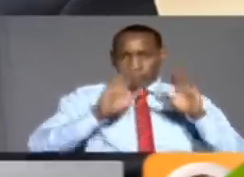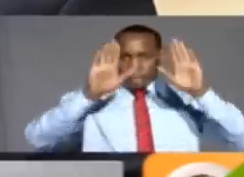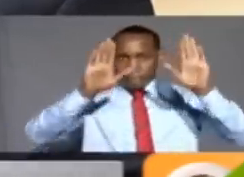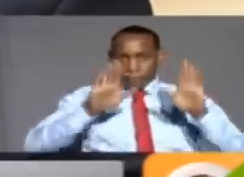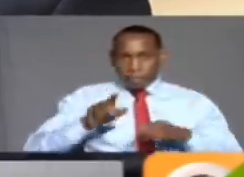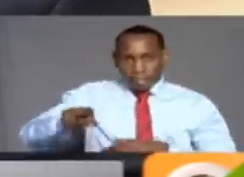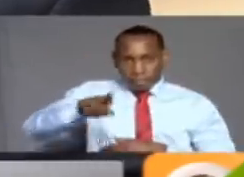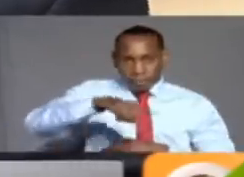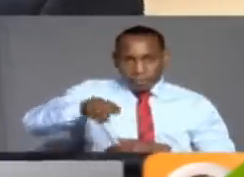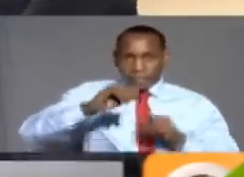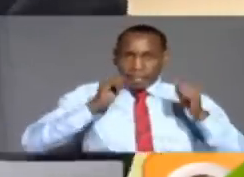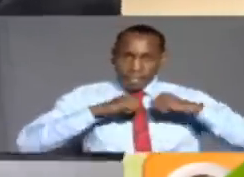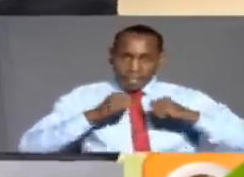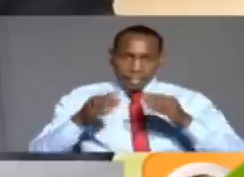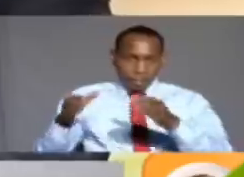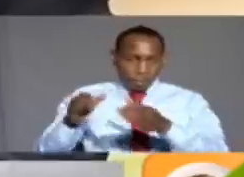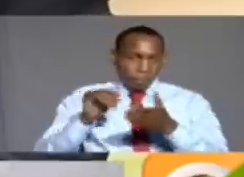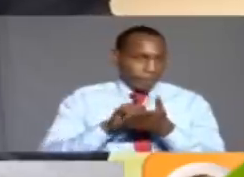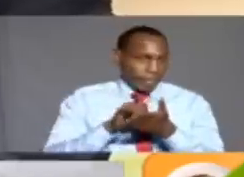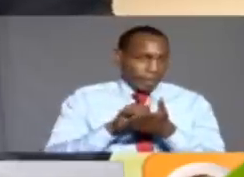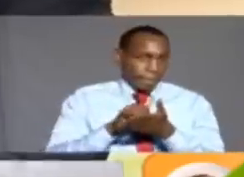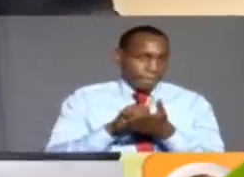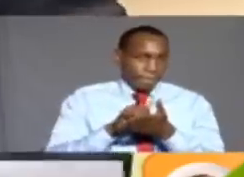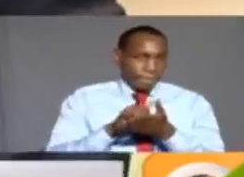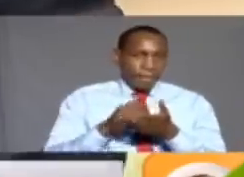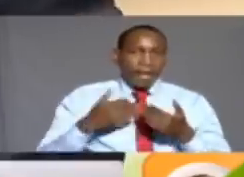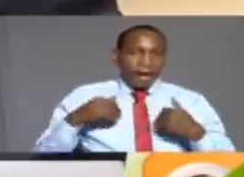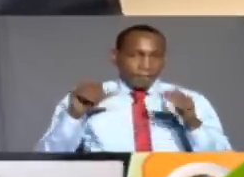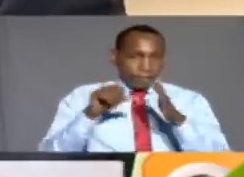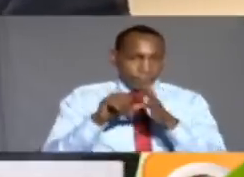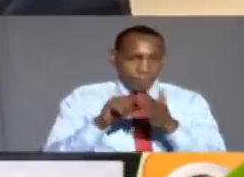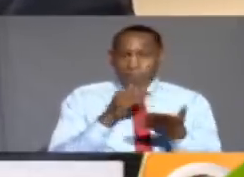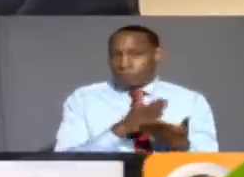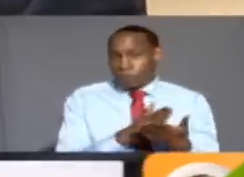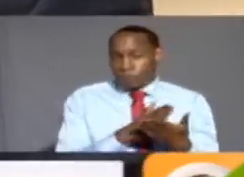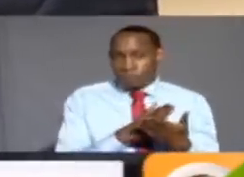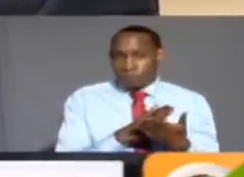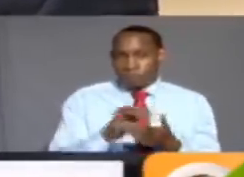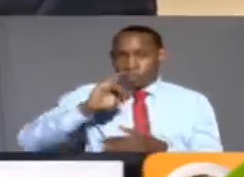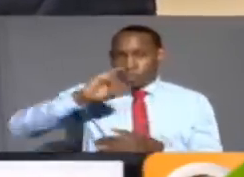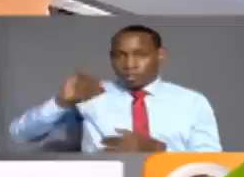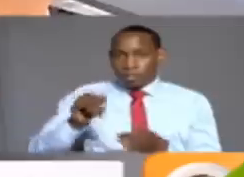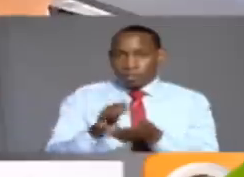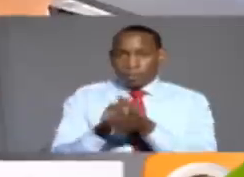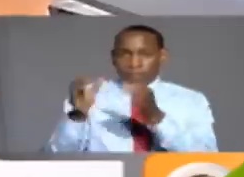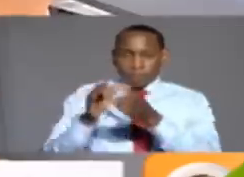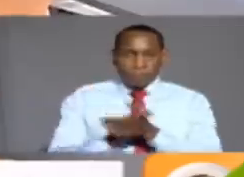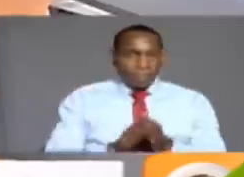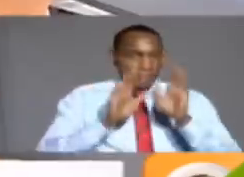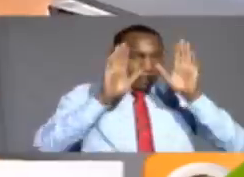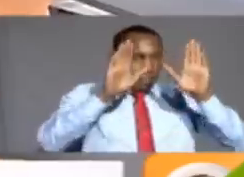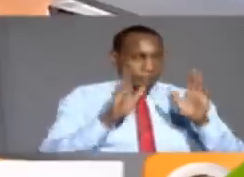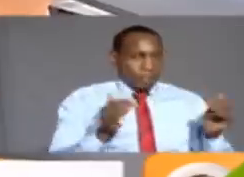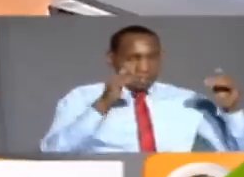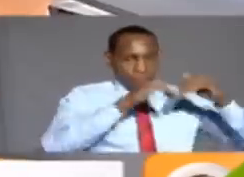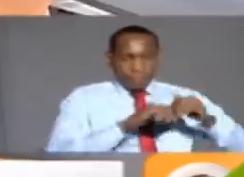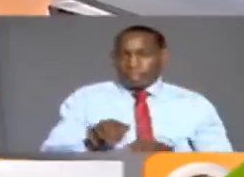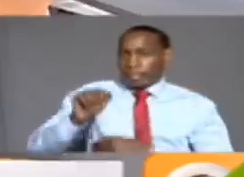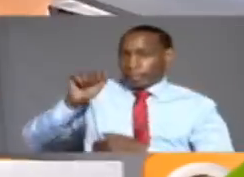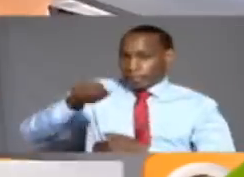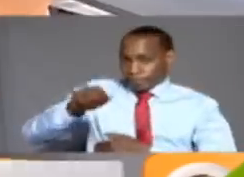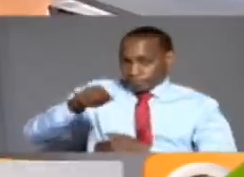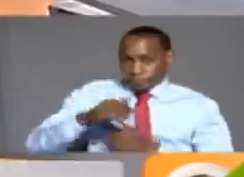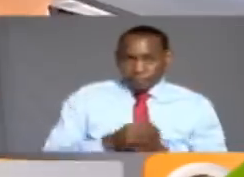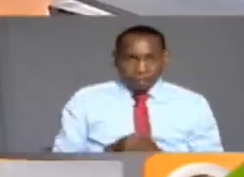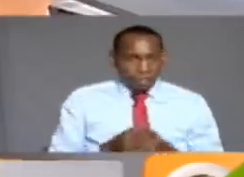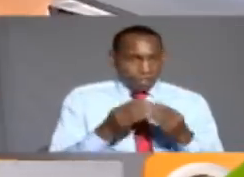for us to agree as a party that we are in a crisis right now. As a party. So it's important to me, it's important to address this.